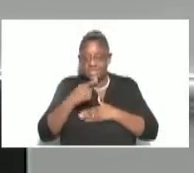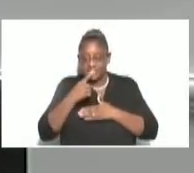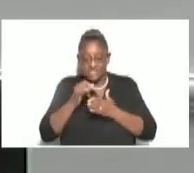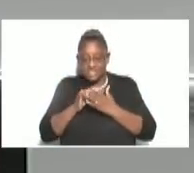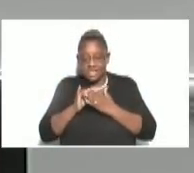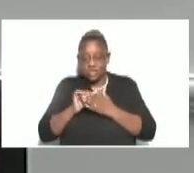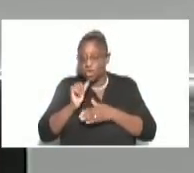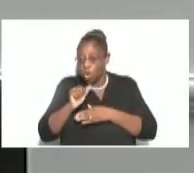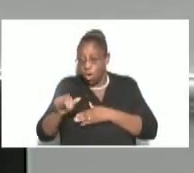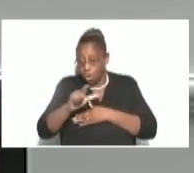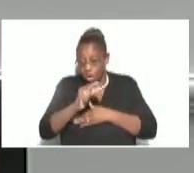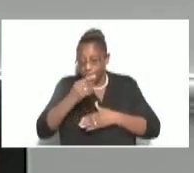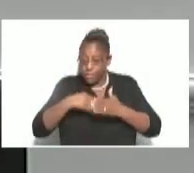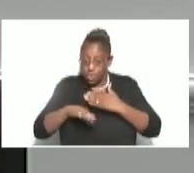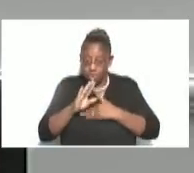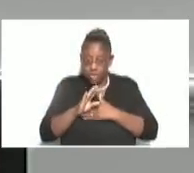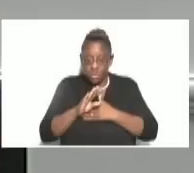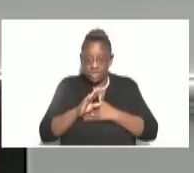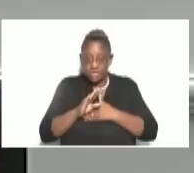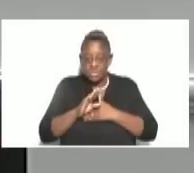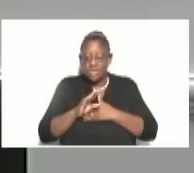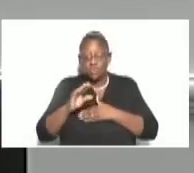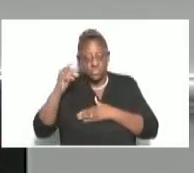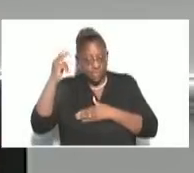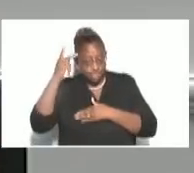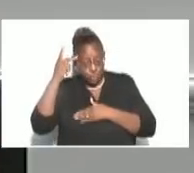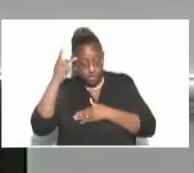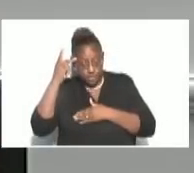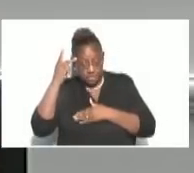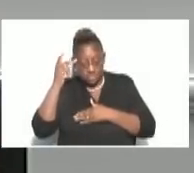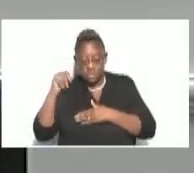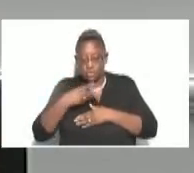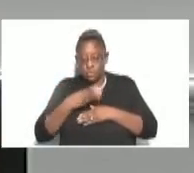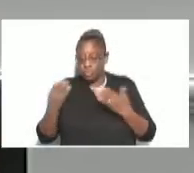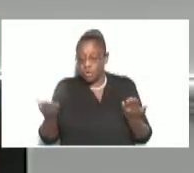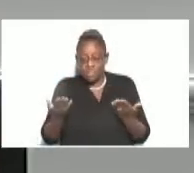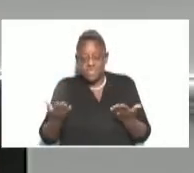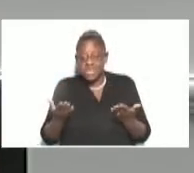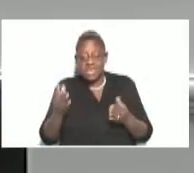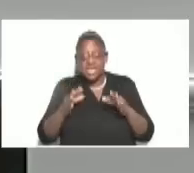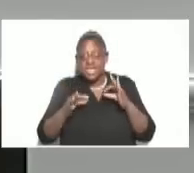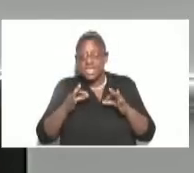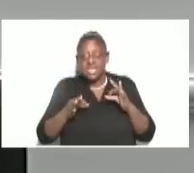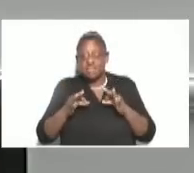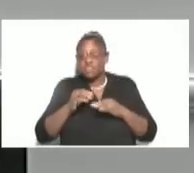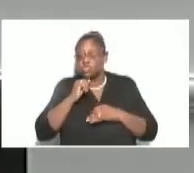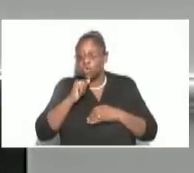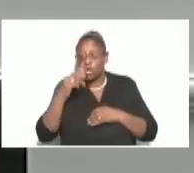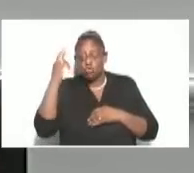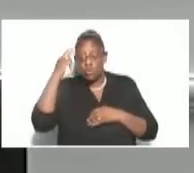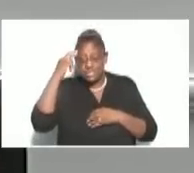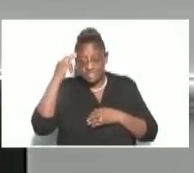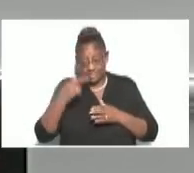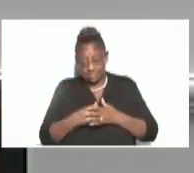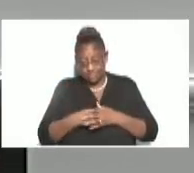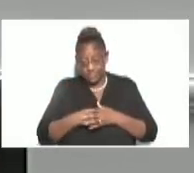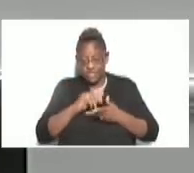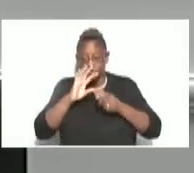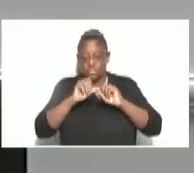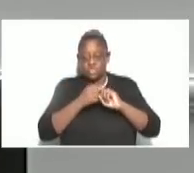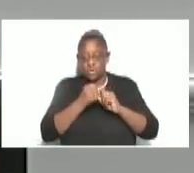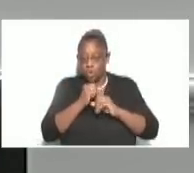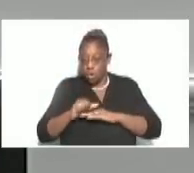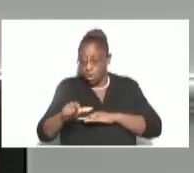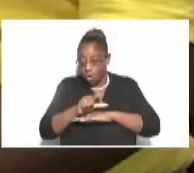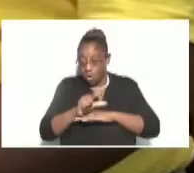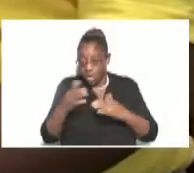born. And the reality is that we're born with a purpose and we're created. We wouldn't be here if it wasn't for a reason. And so we all are on